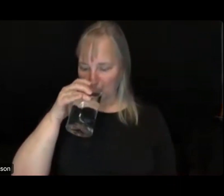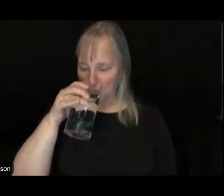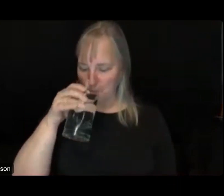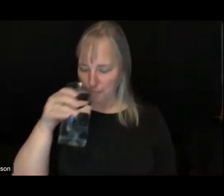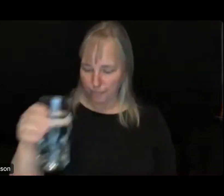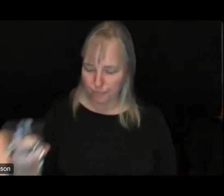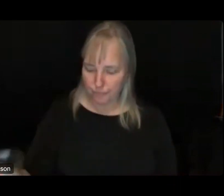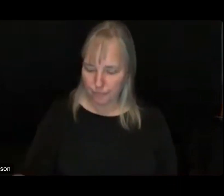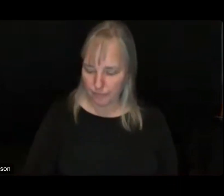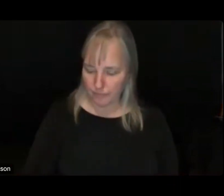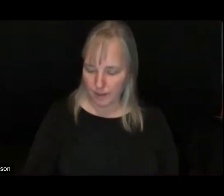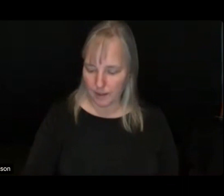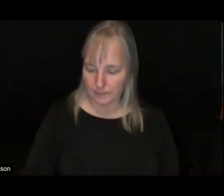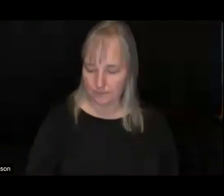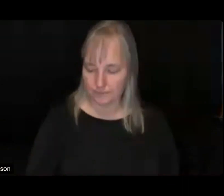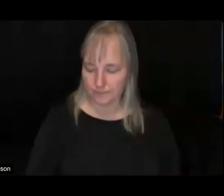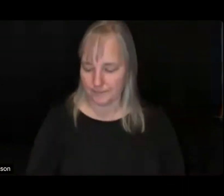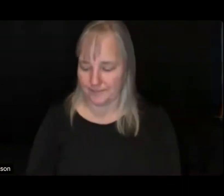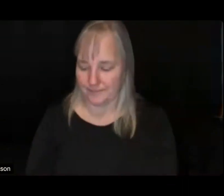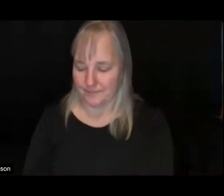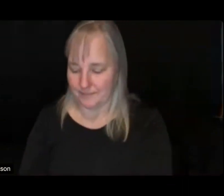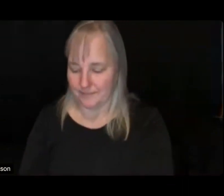I haven't heard one, so let me throw out one.